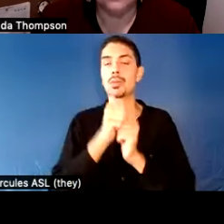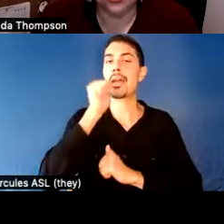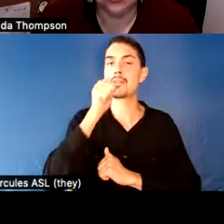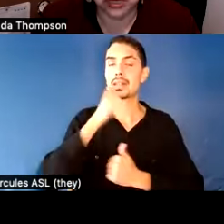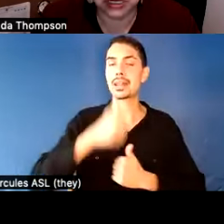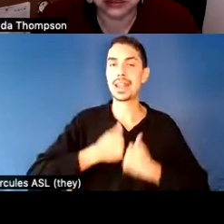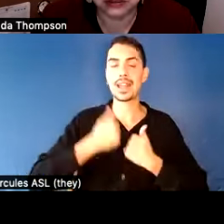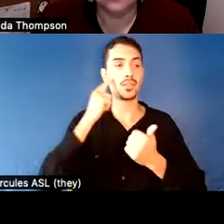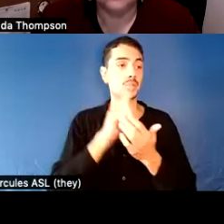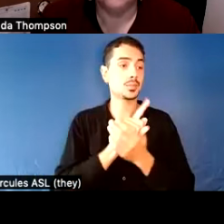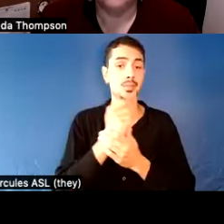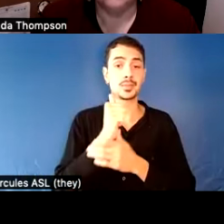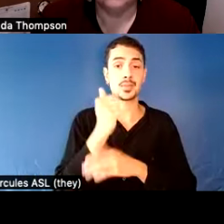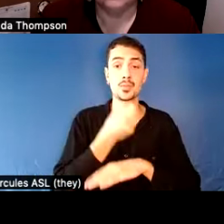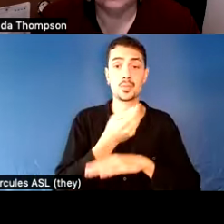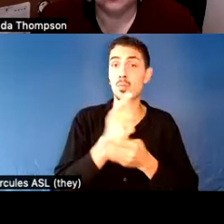last for weeks.